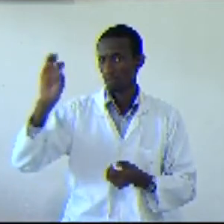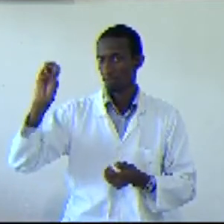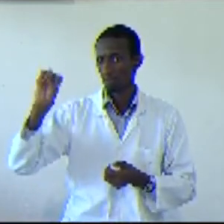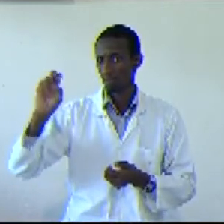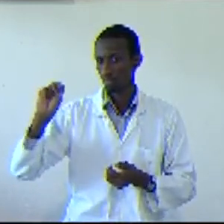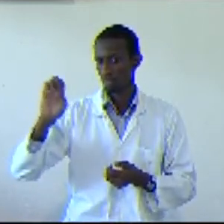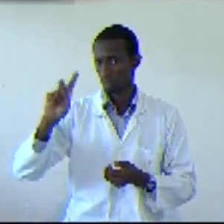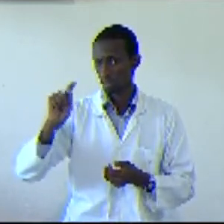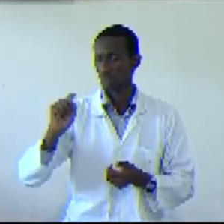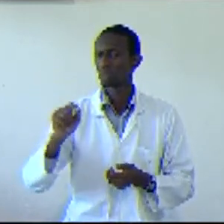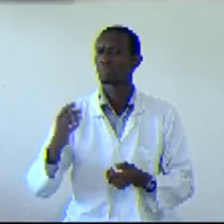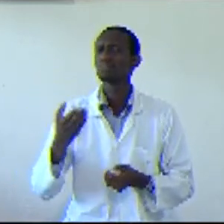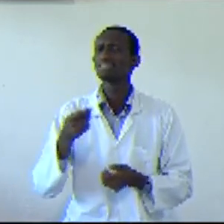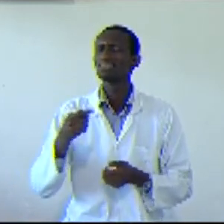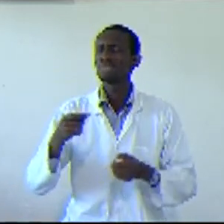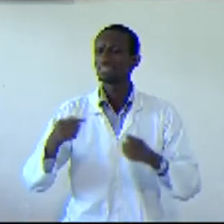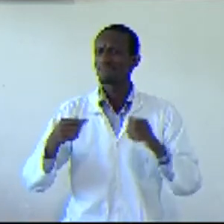of high